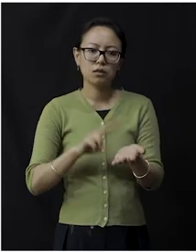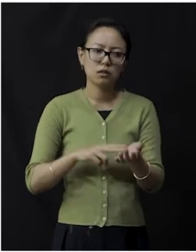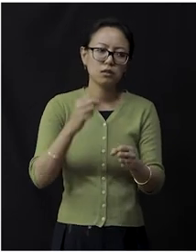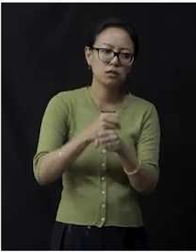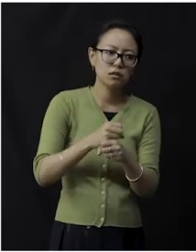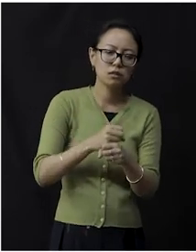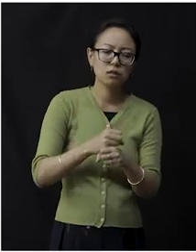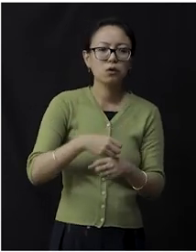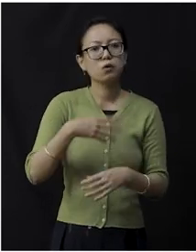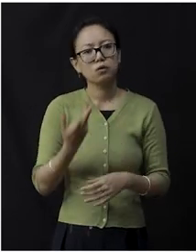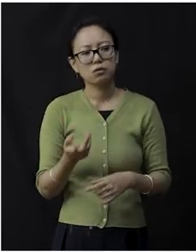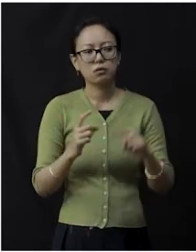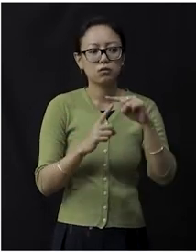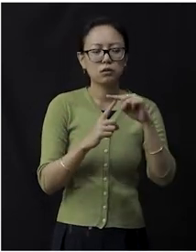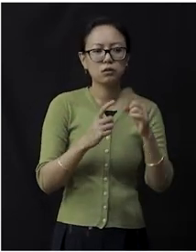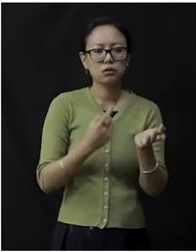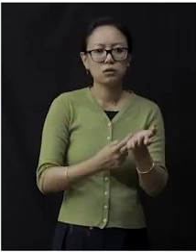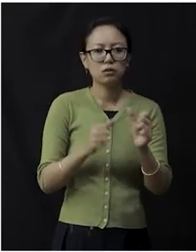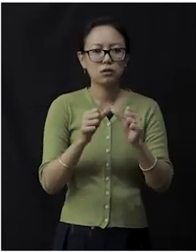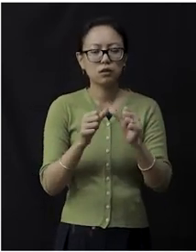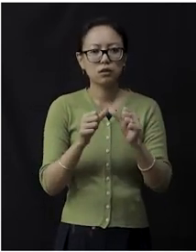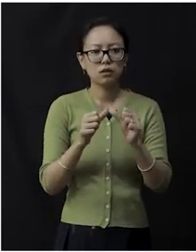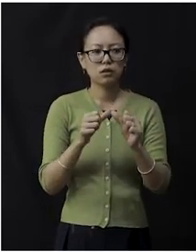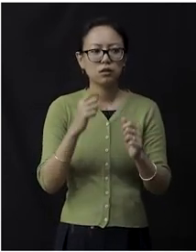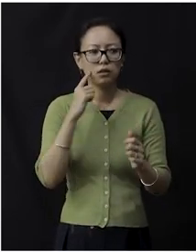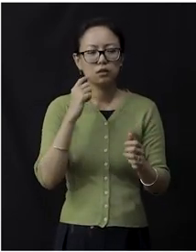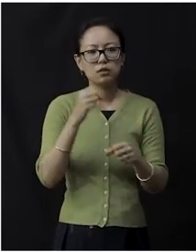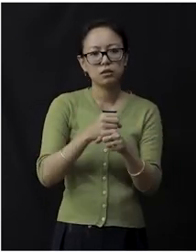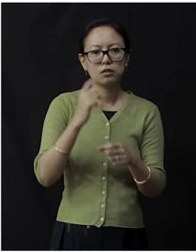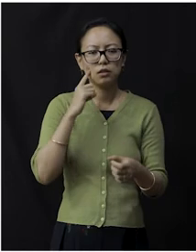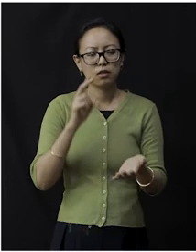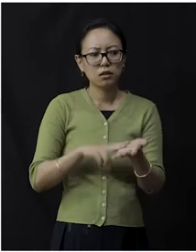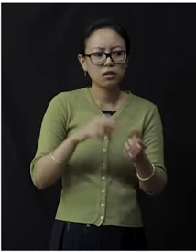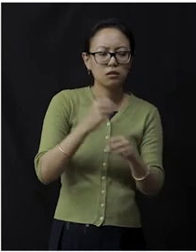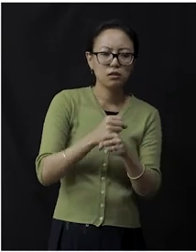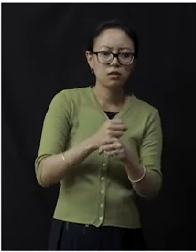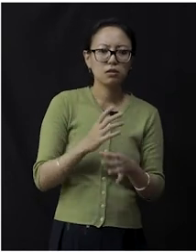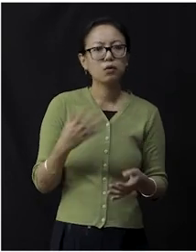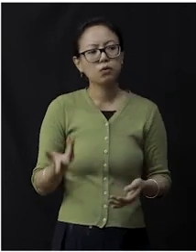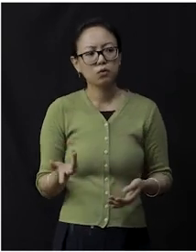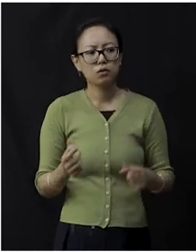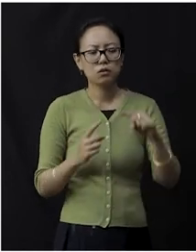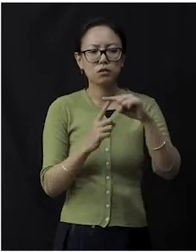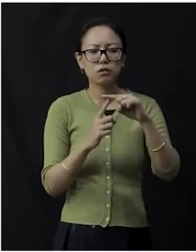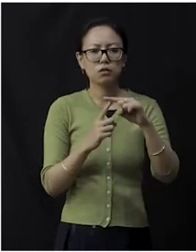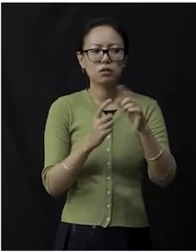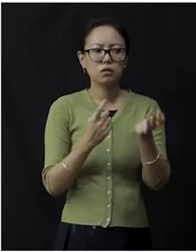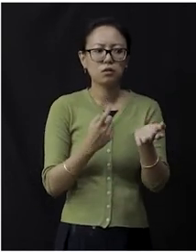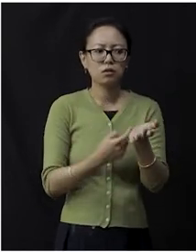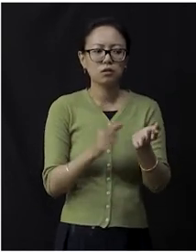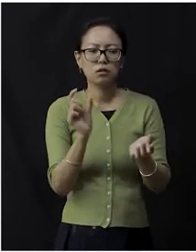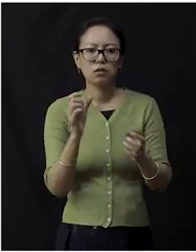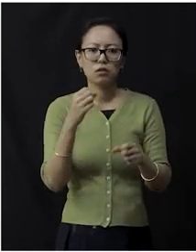T-R-U-G-I-N-G. So which one is the right one? There's a little bit of confusion between the first and the